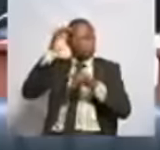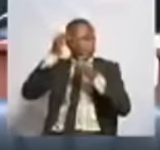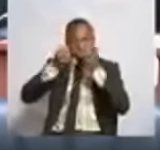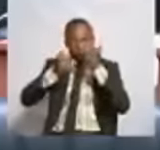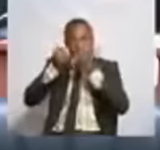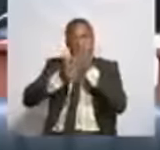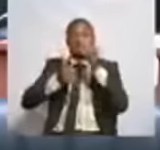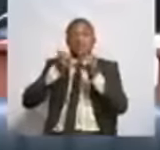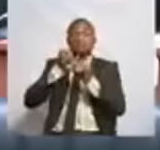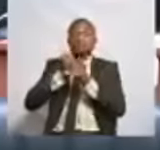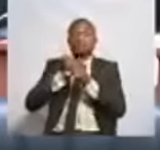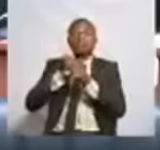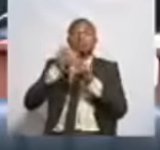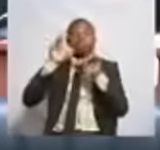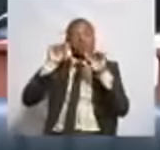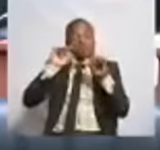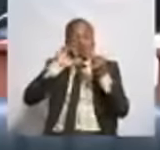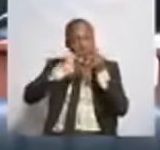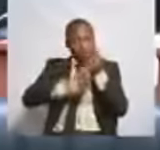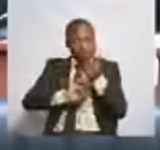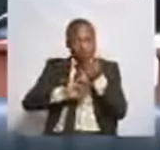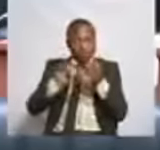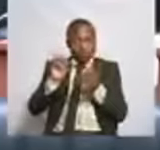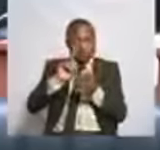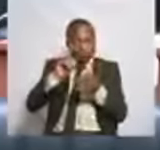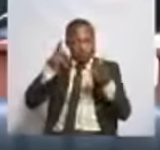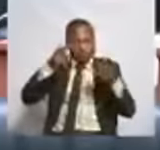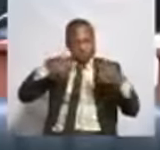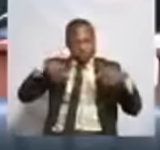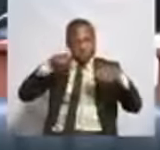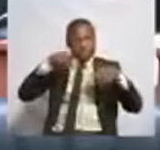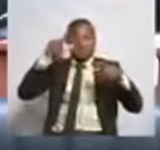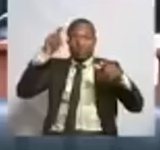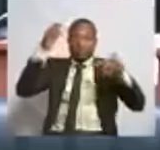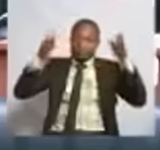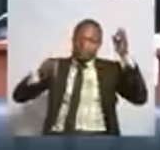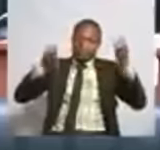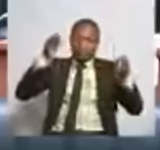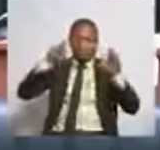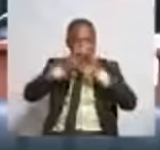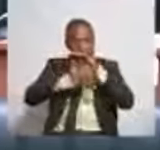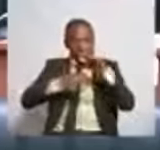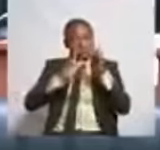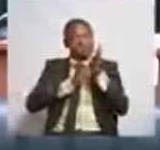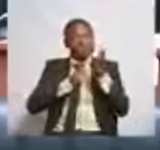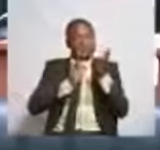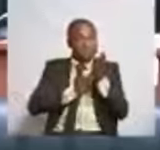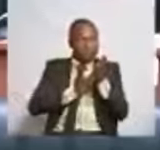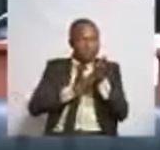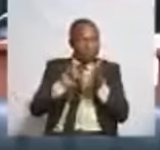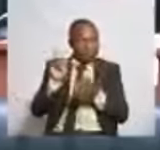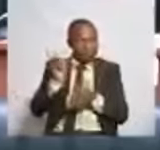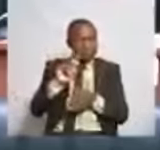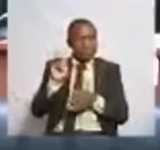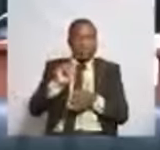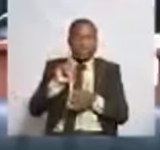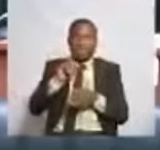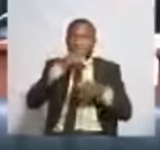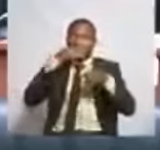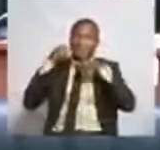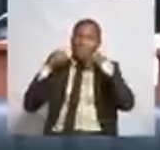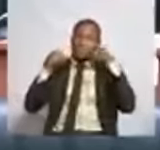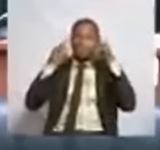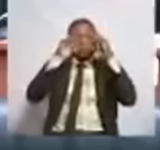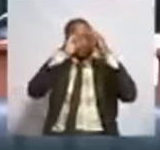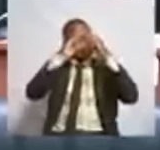that there's no social growth point, meaning where there's a local court, where there's a primary school, where there's an agriculture